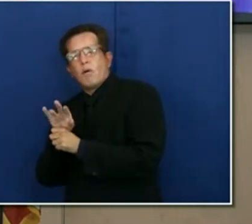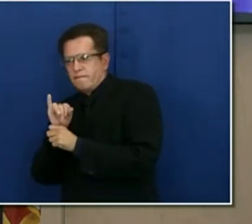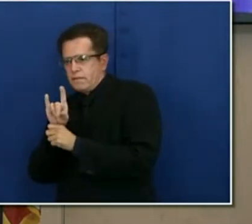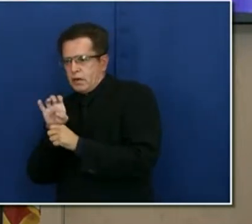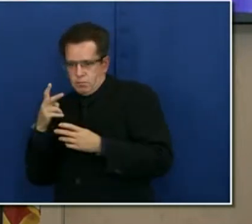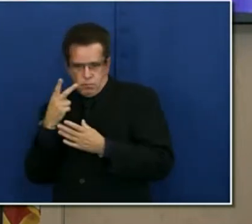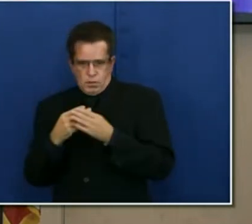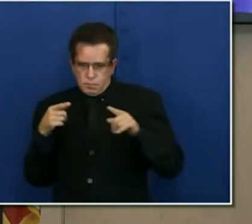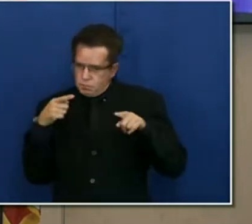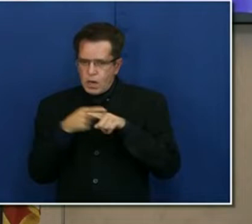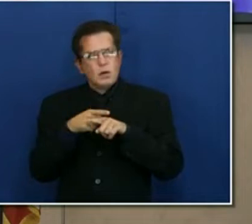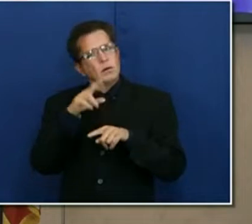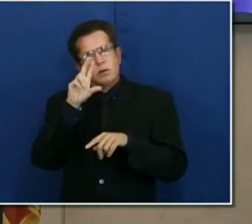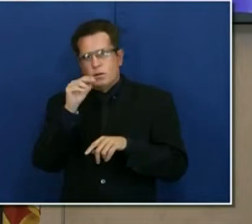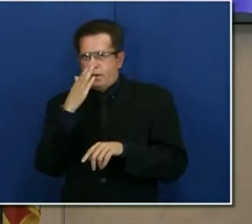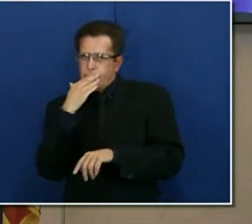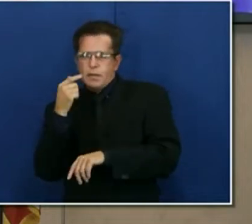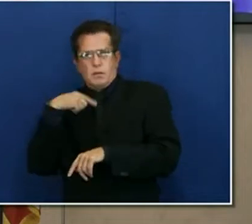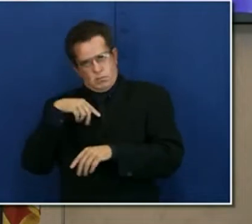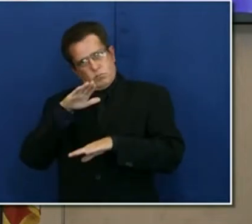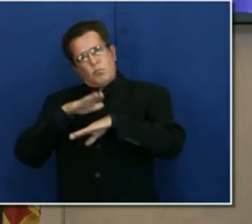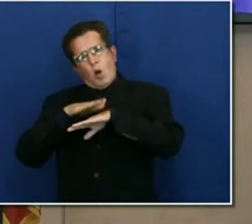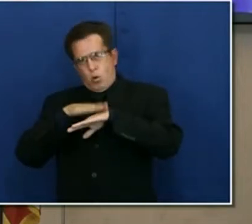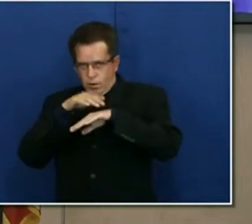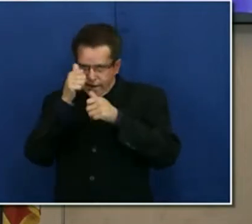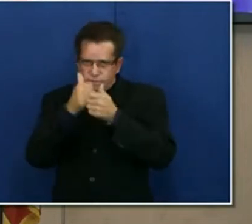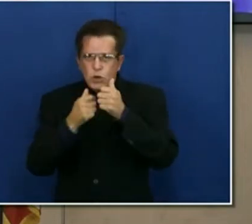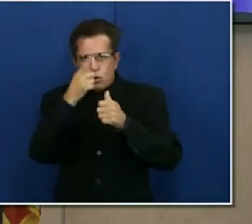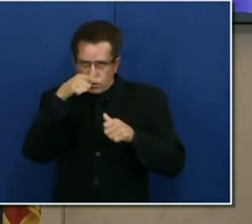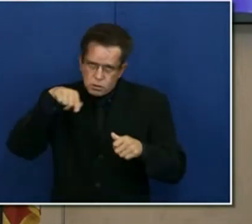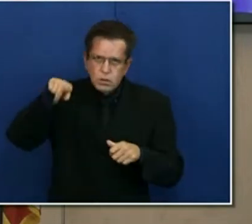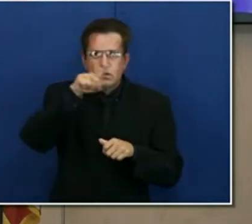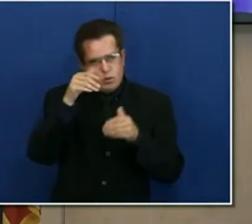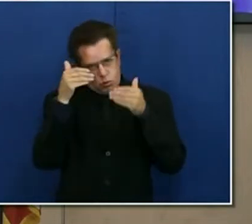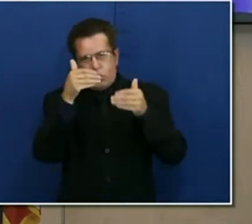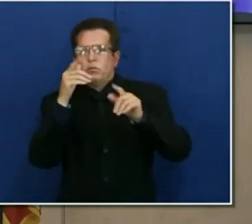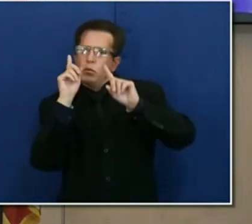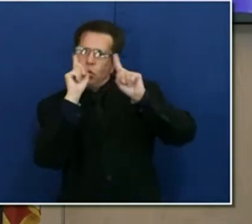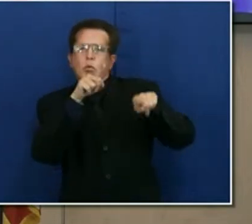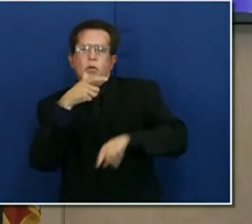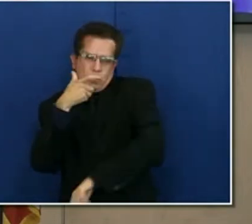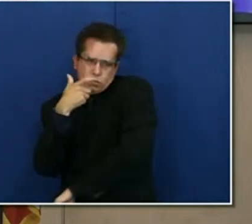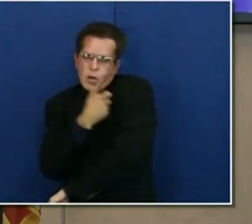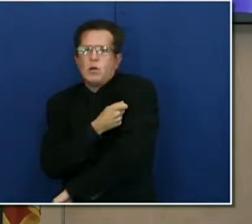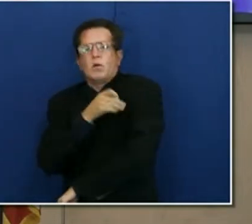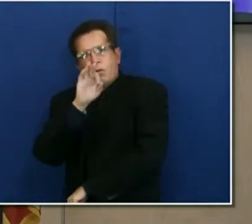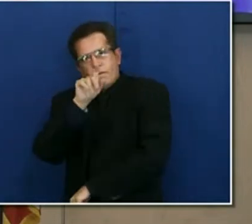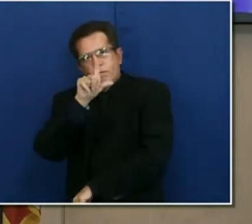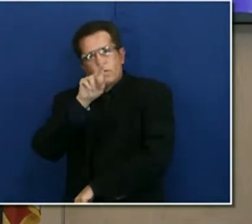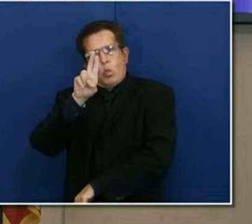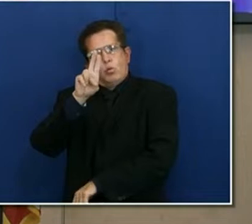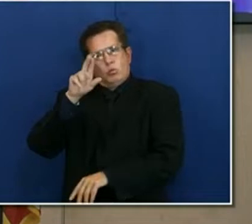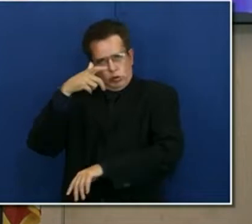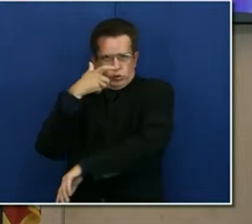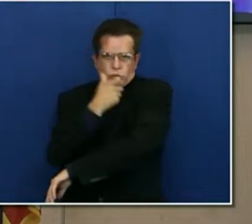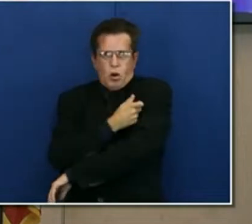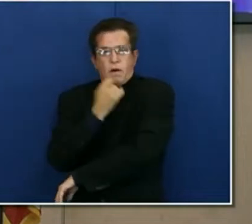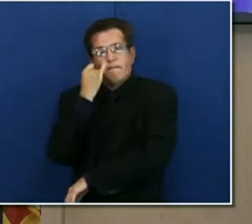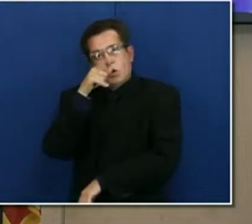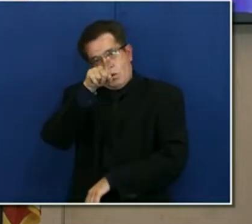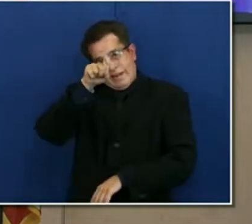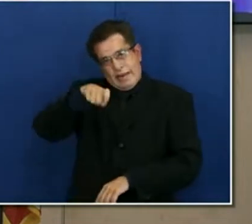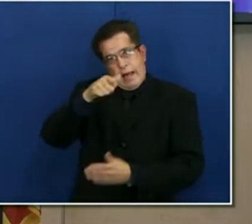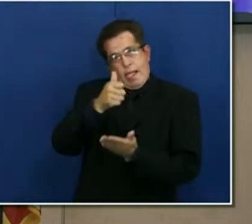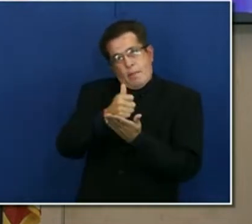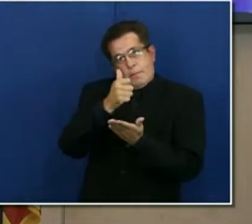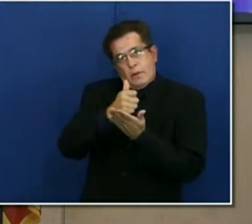cases. And I want to remind everyone and urge everyone to get your flu shots. If you need information on helping finding a location